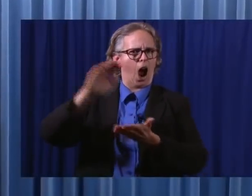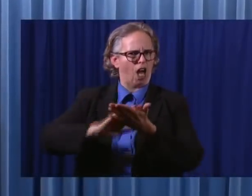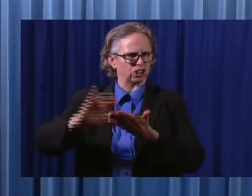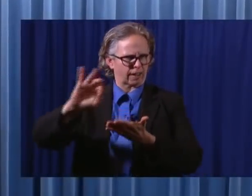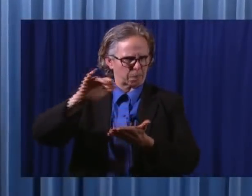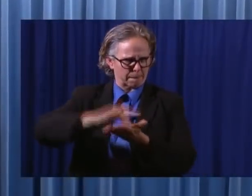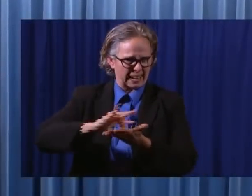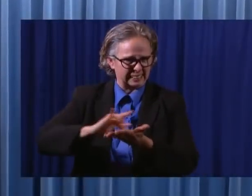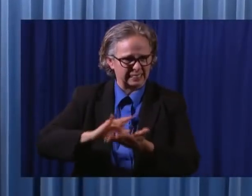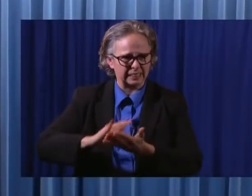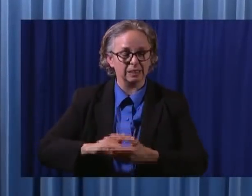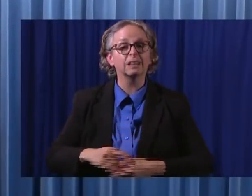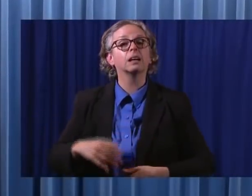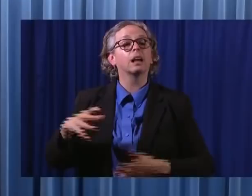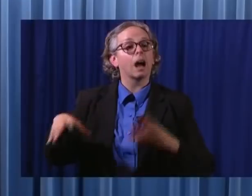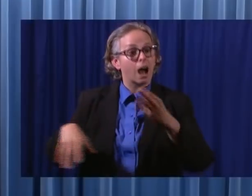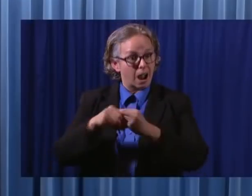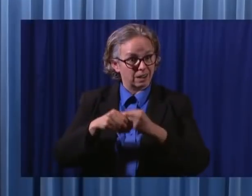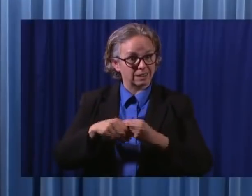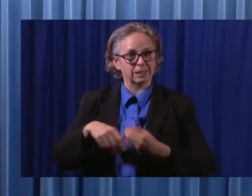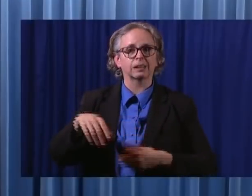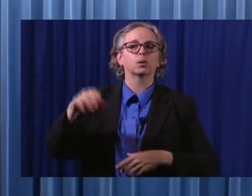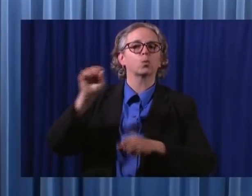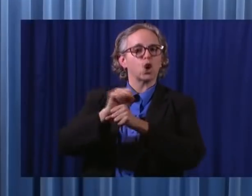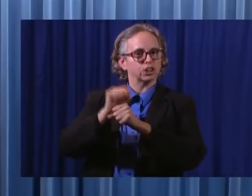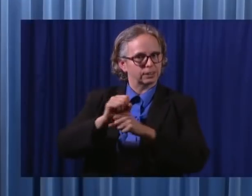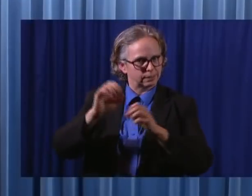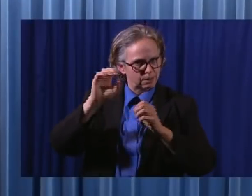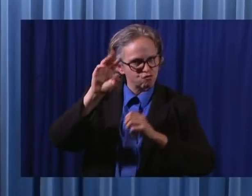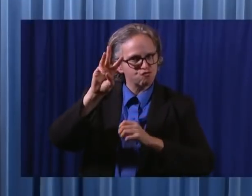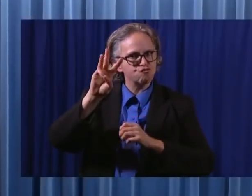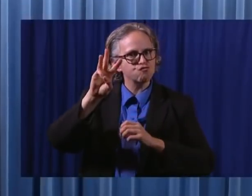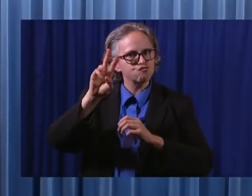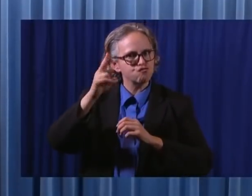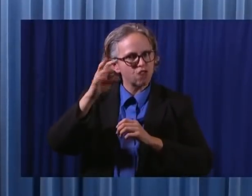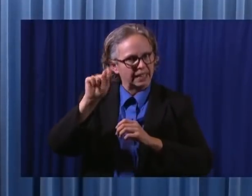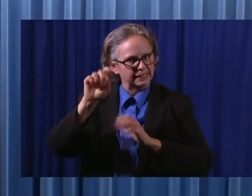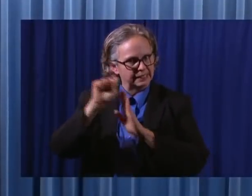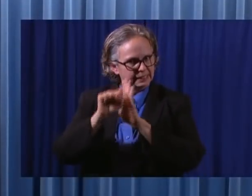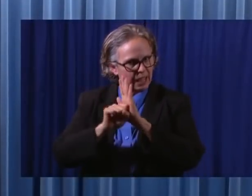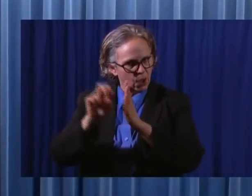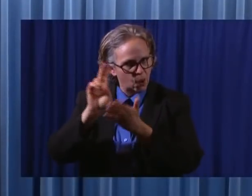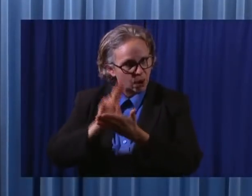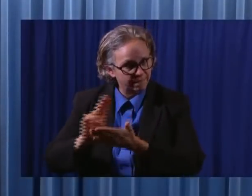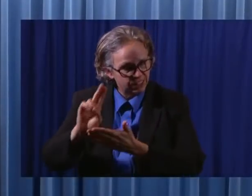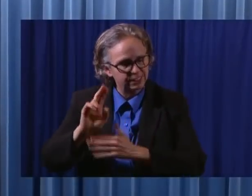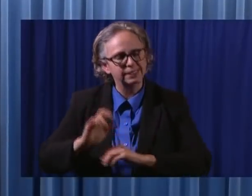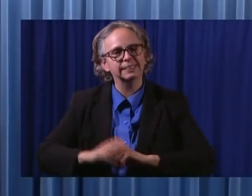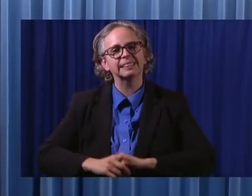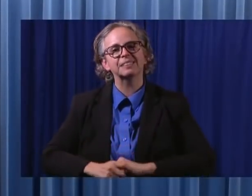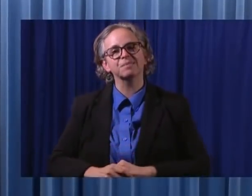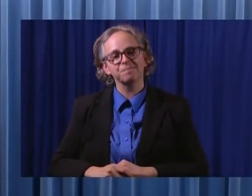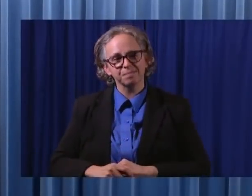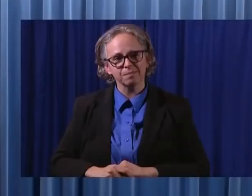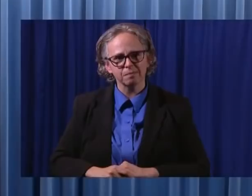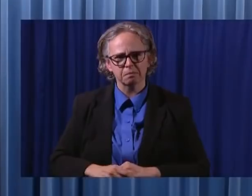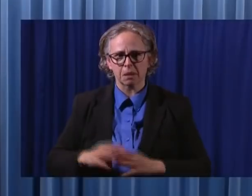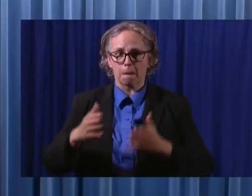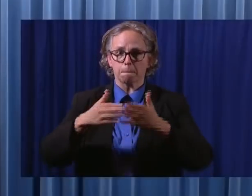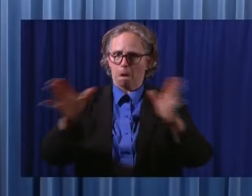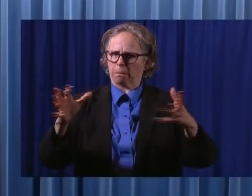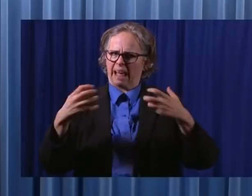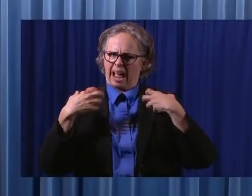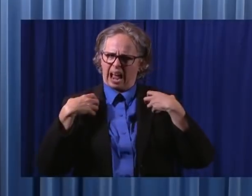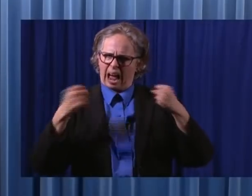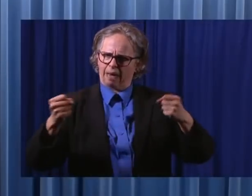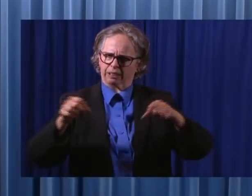University Master's in Public Health program. He received his medical degree from the University of Cincinnati and his public health degree from London School